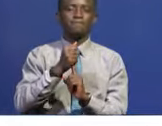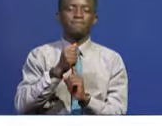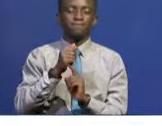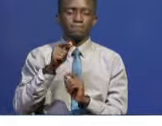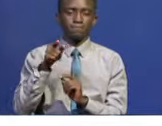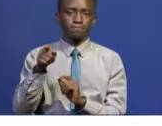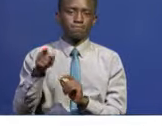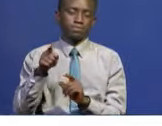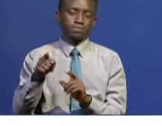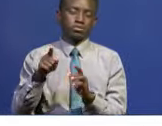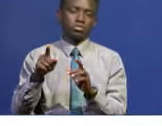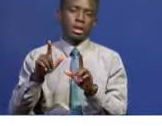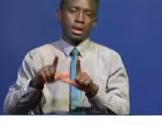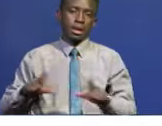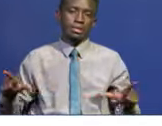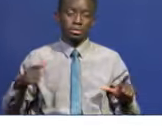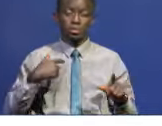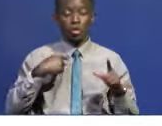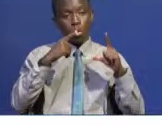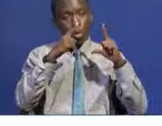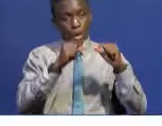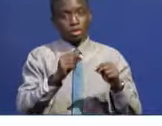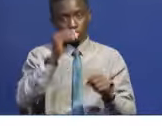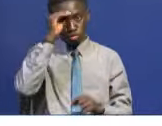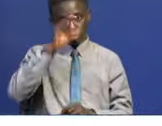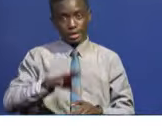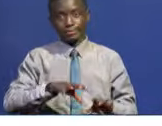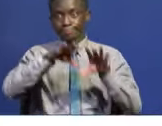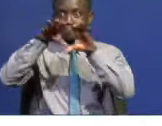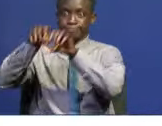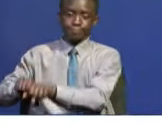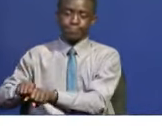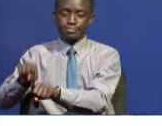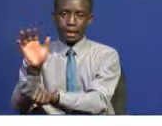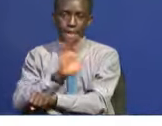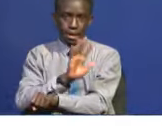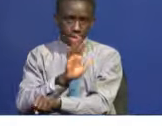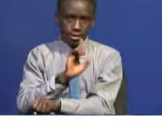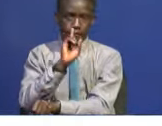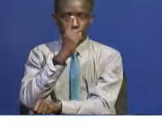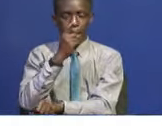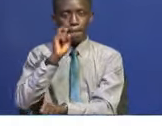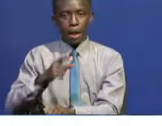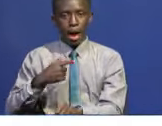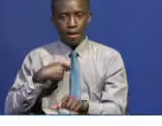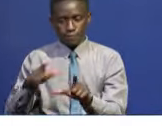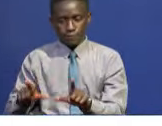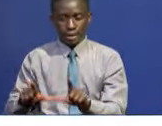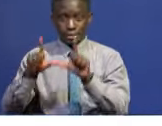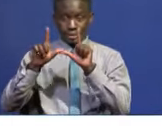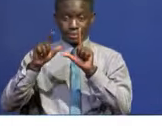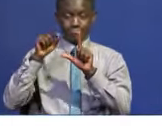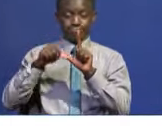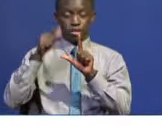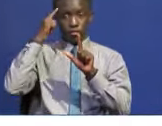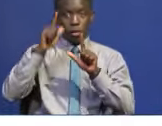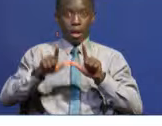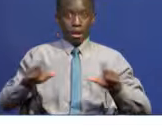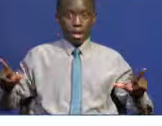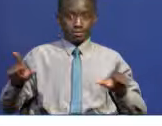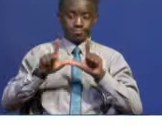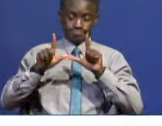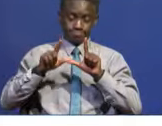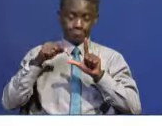occupy the land because we need to have the title deed so that we do the right thing. And I want to appreciate that, Your